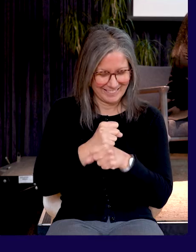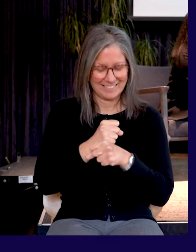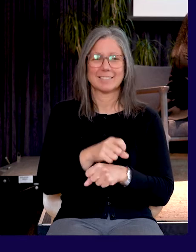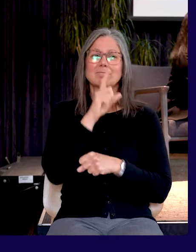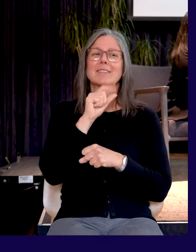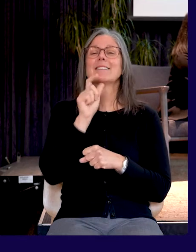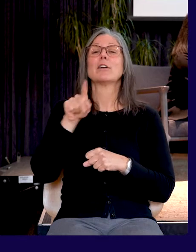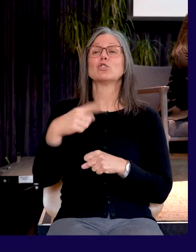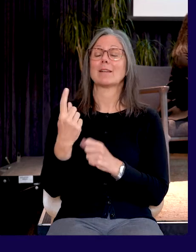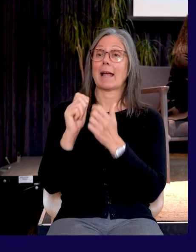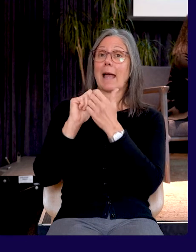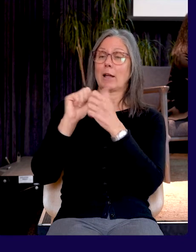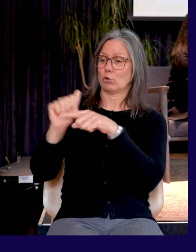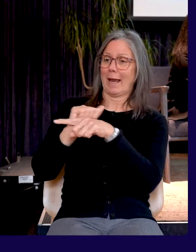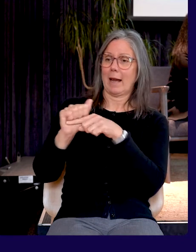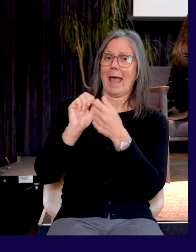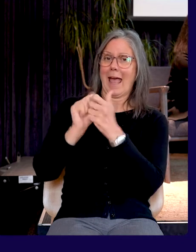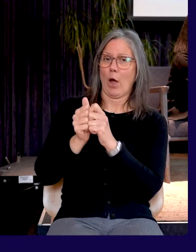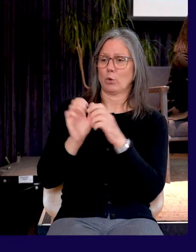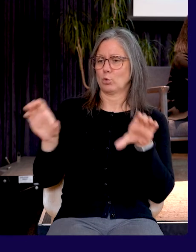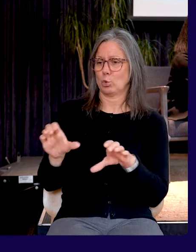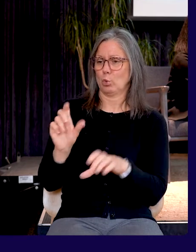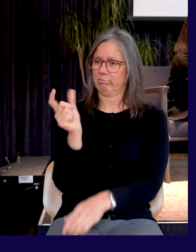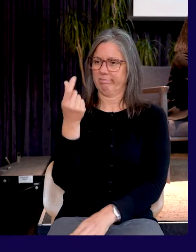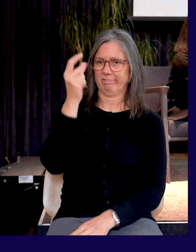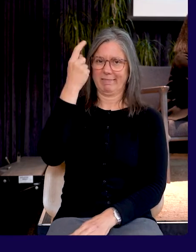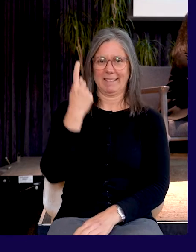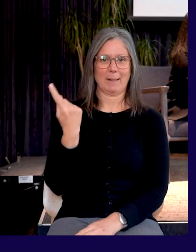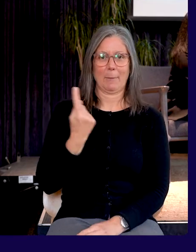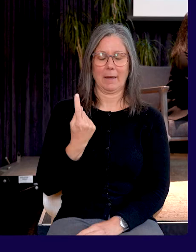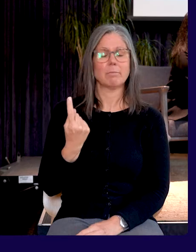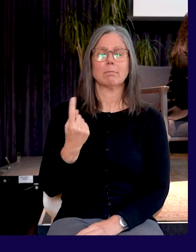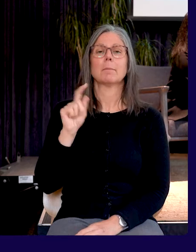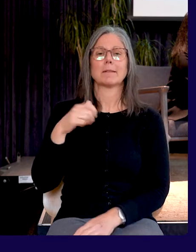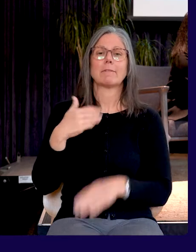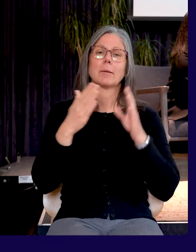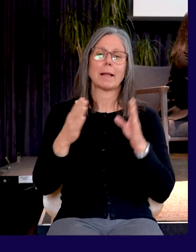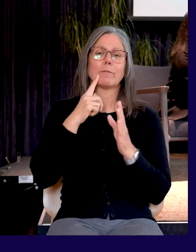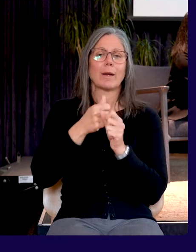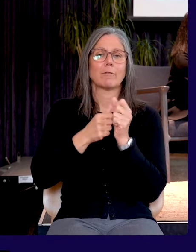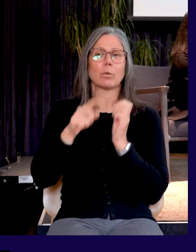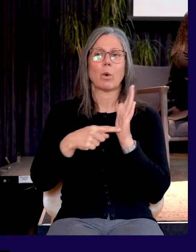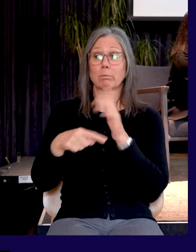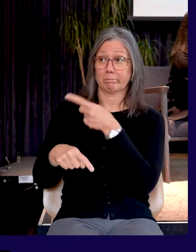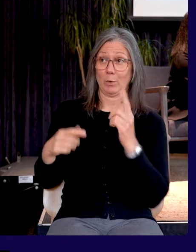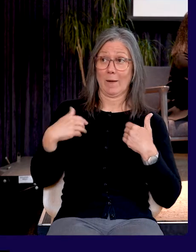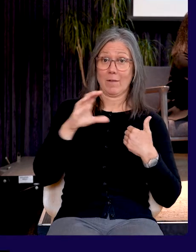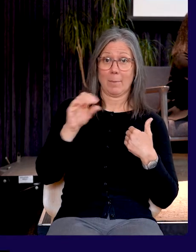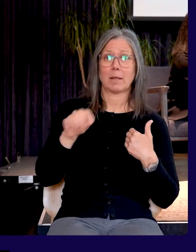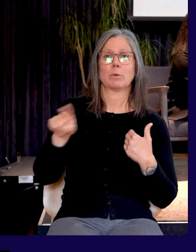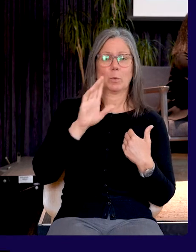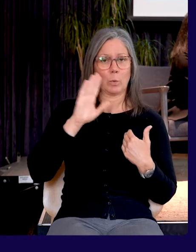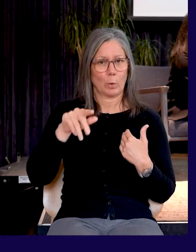how you do this widget, right? So there has to be a plan for every role. For those of you that own companies, you have to have a plan